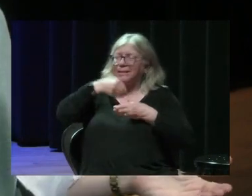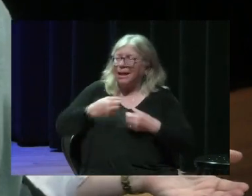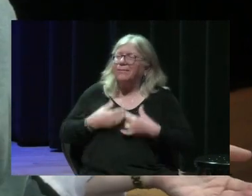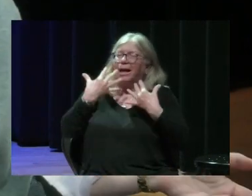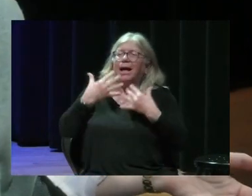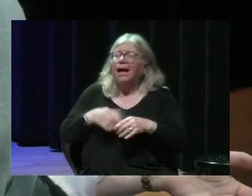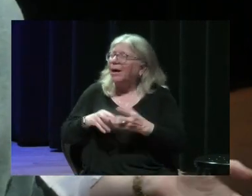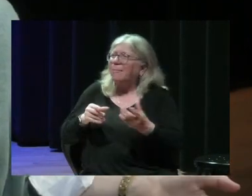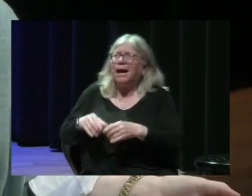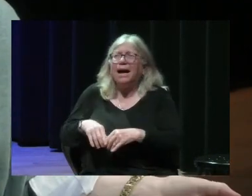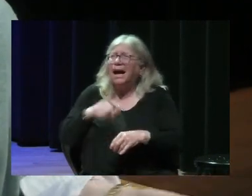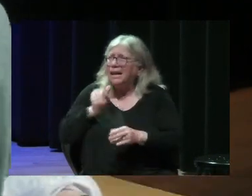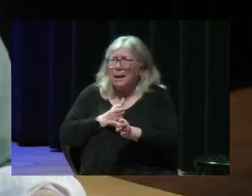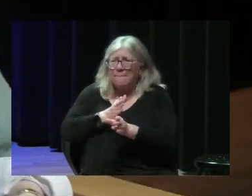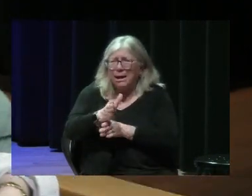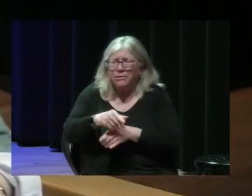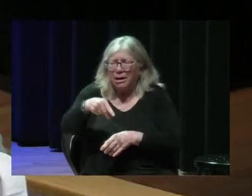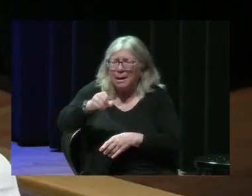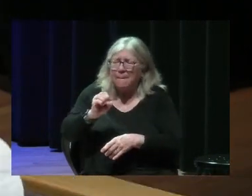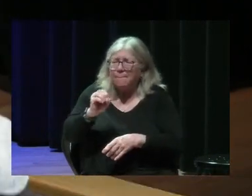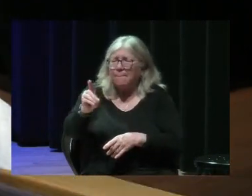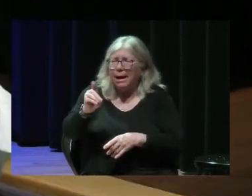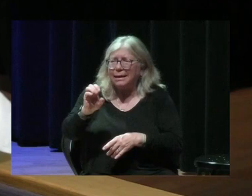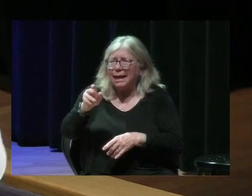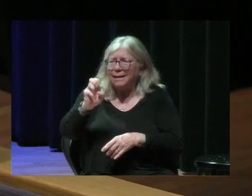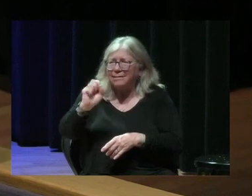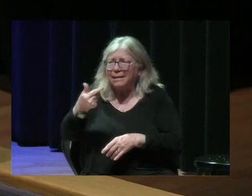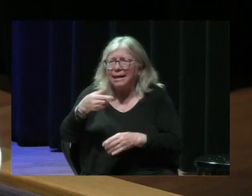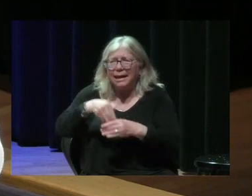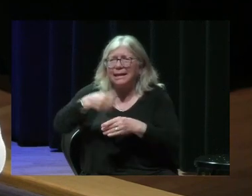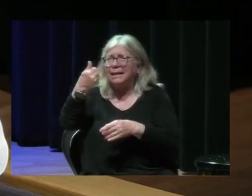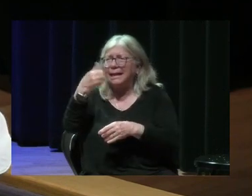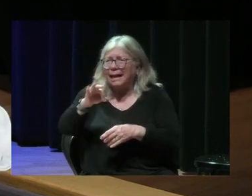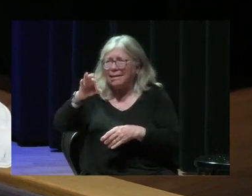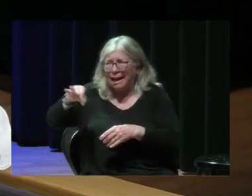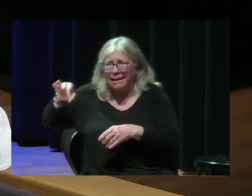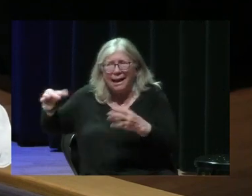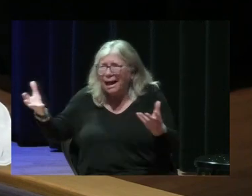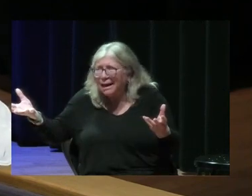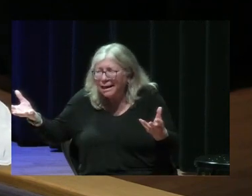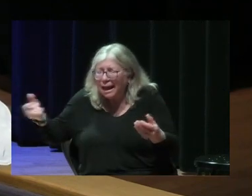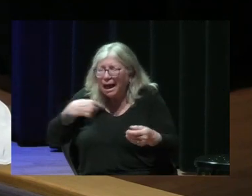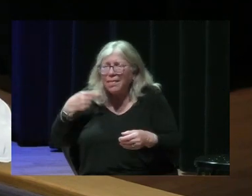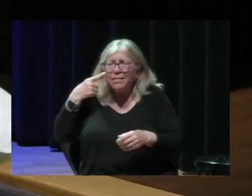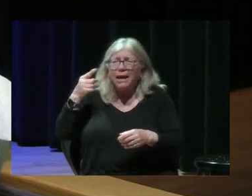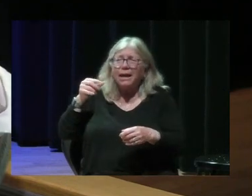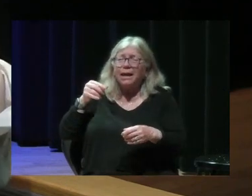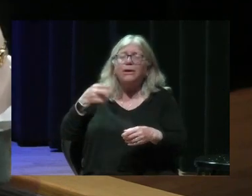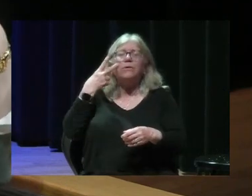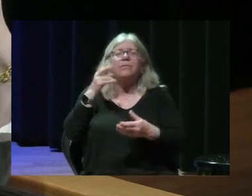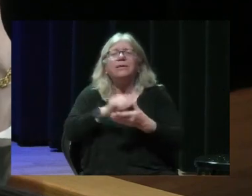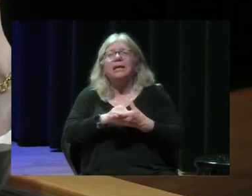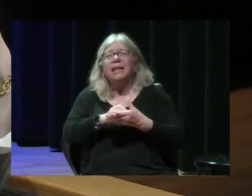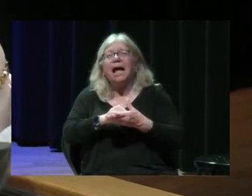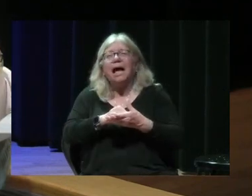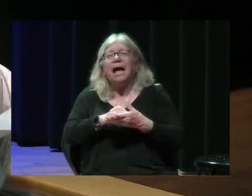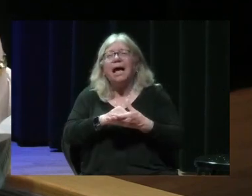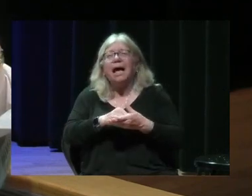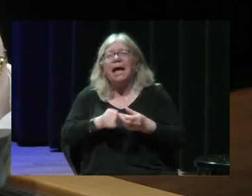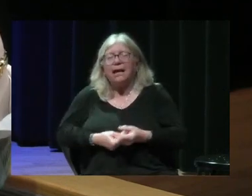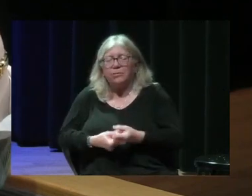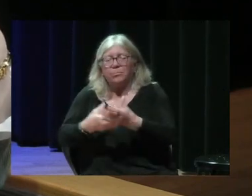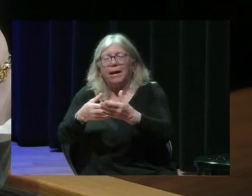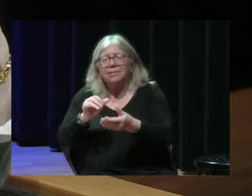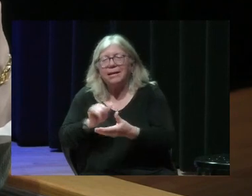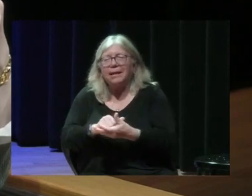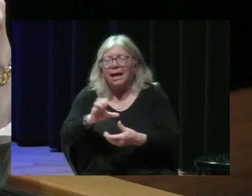in 1999. And so I just think with that, like, and you see that expressed in that